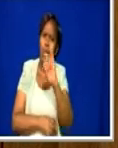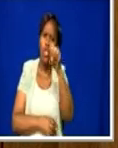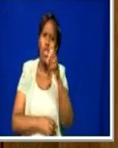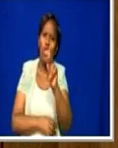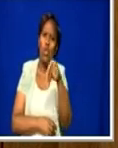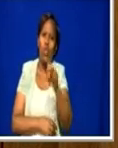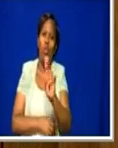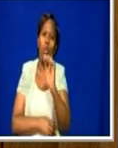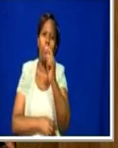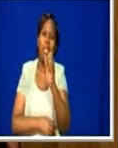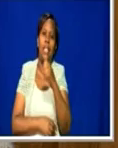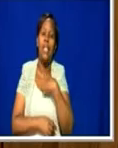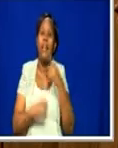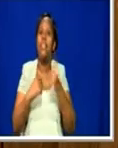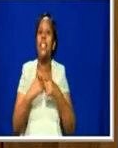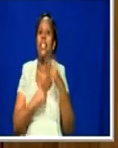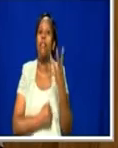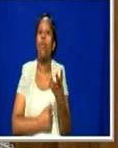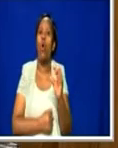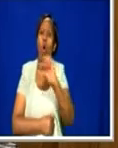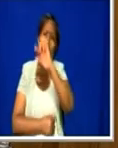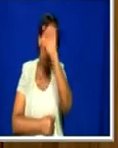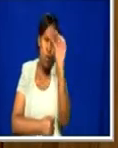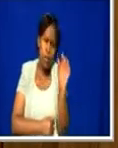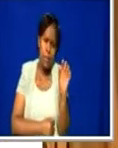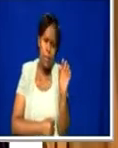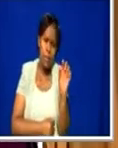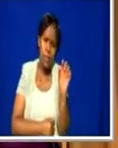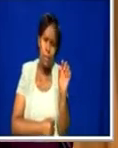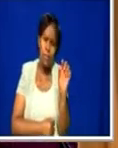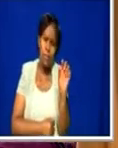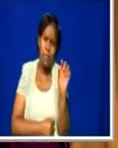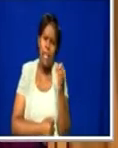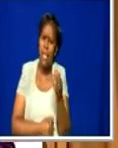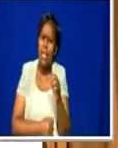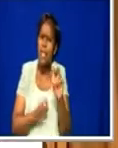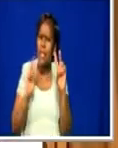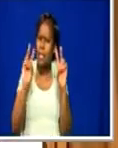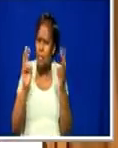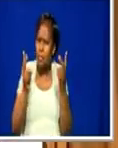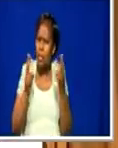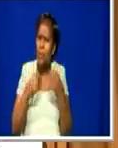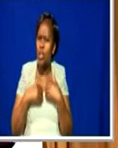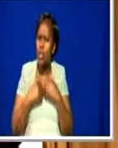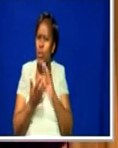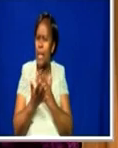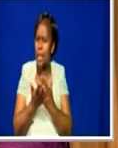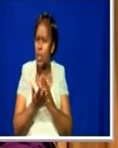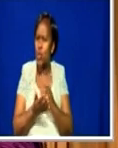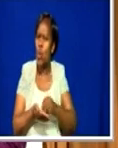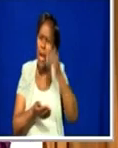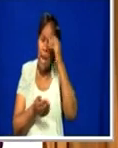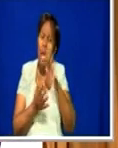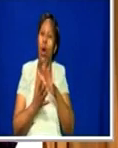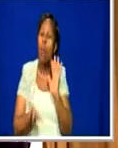it has 64 moons. Mwalimu. Now, I think this is a subject we need now to get a part B of it. Yes. I